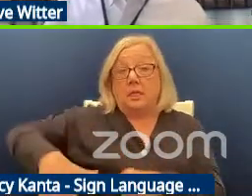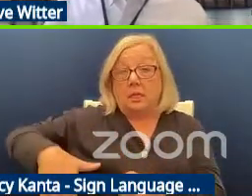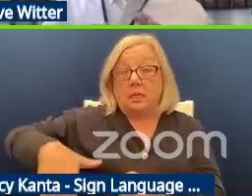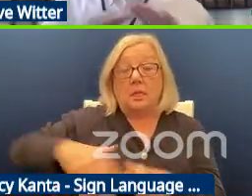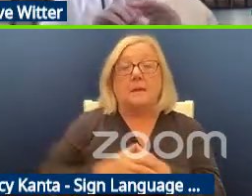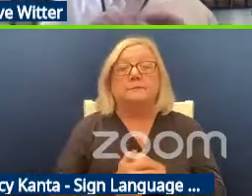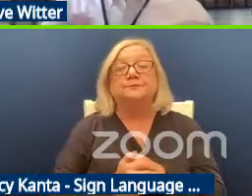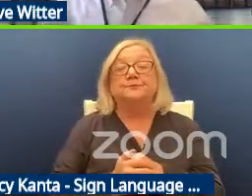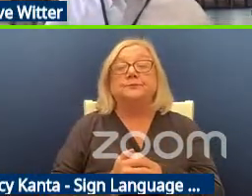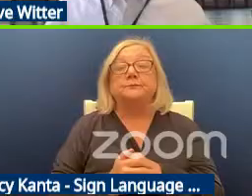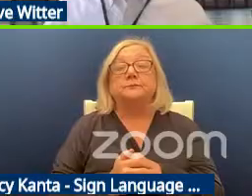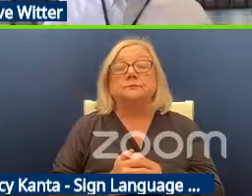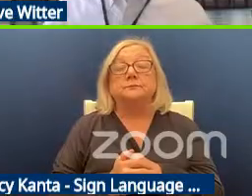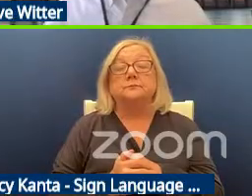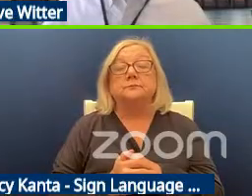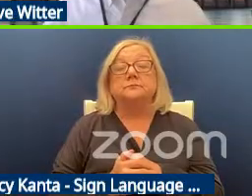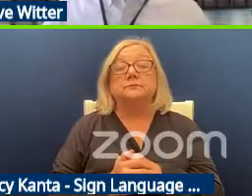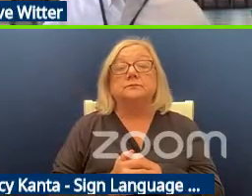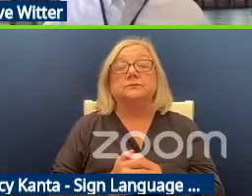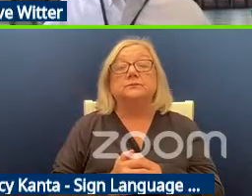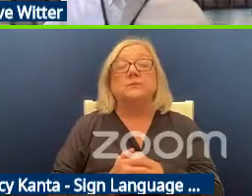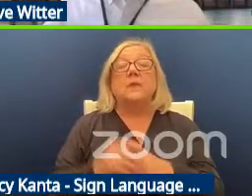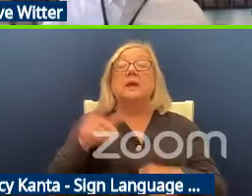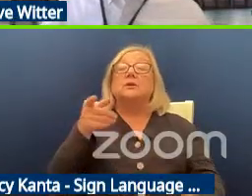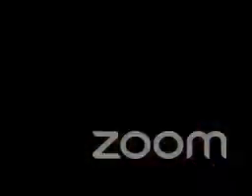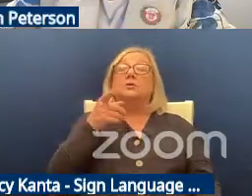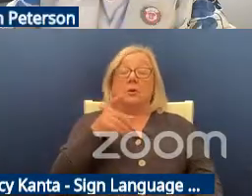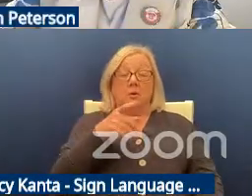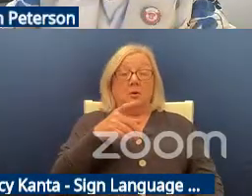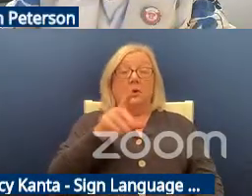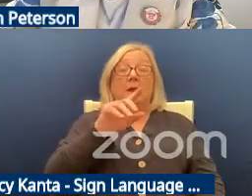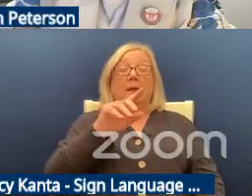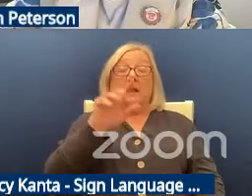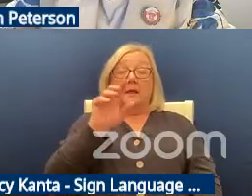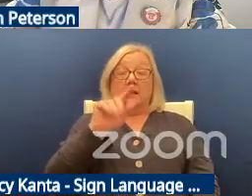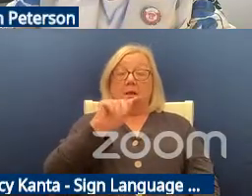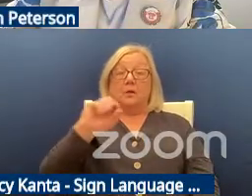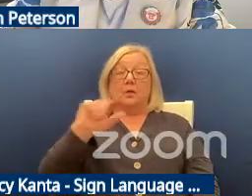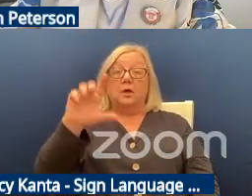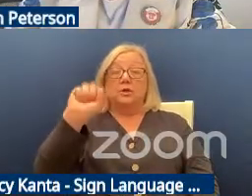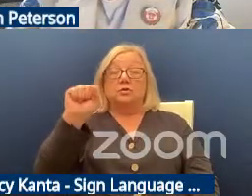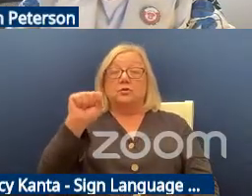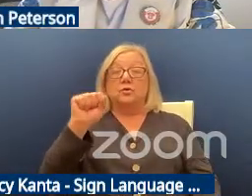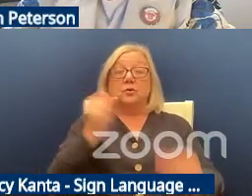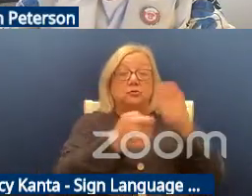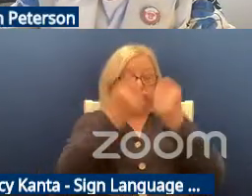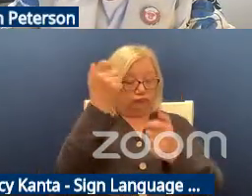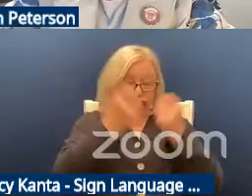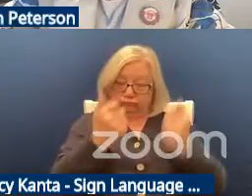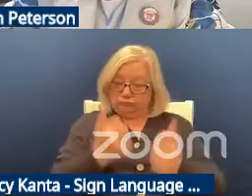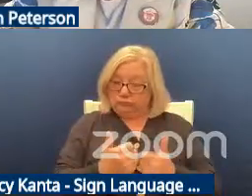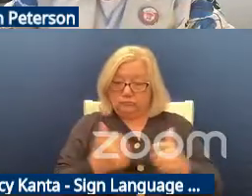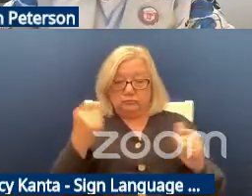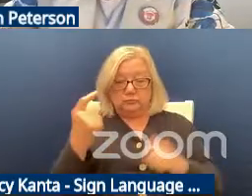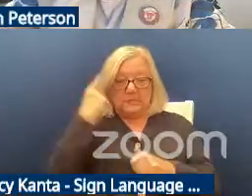so when I say they sort of strip out those tools and look at sort of the on-the-ground